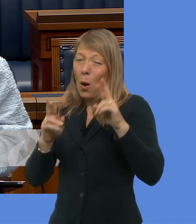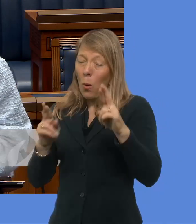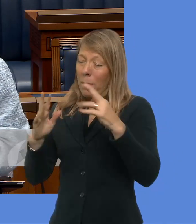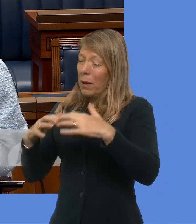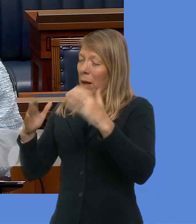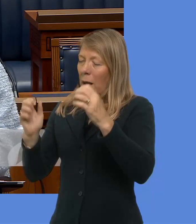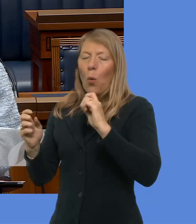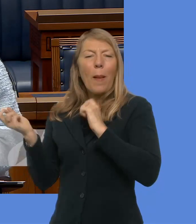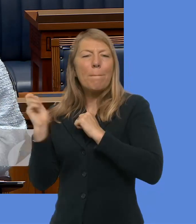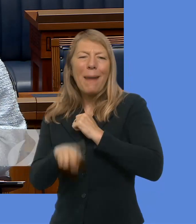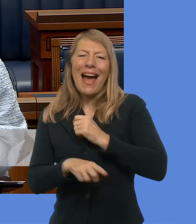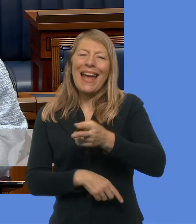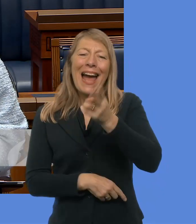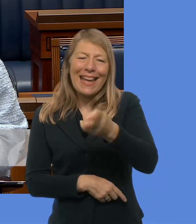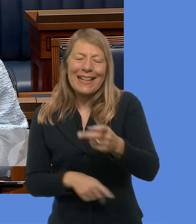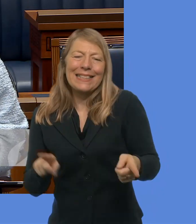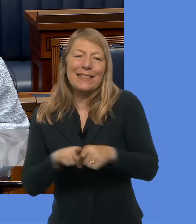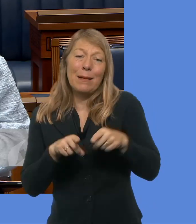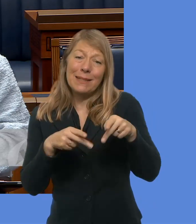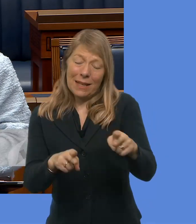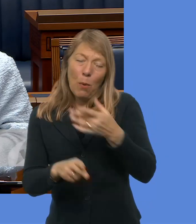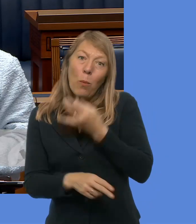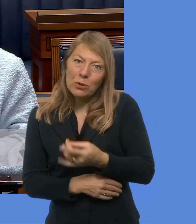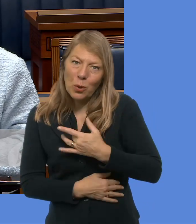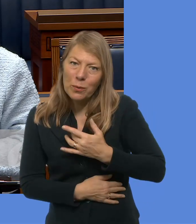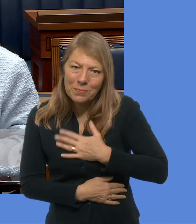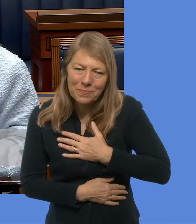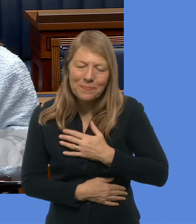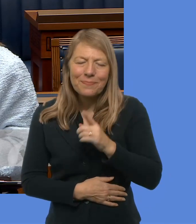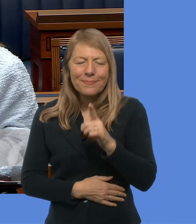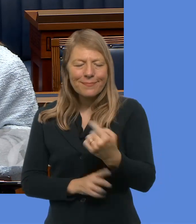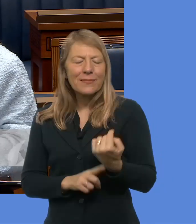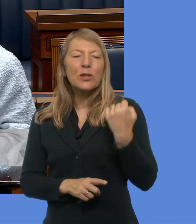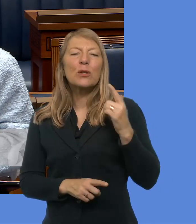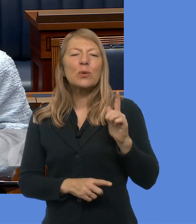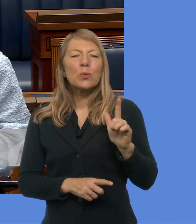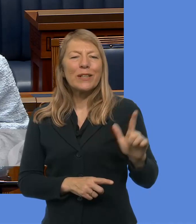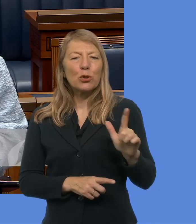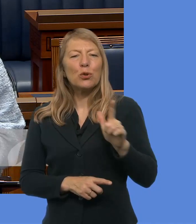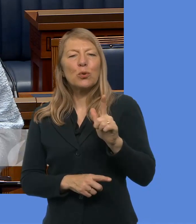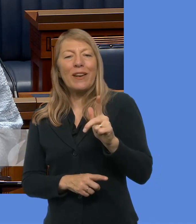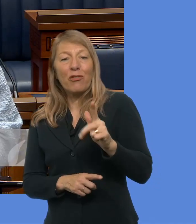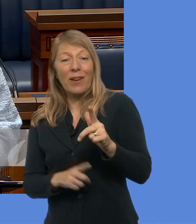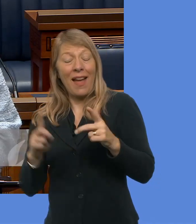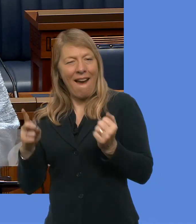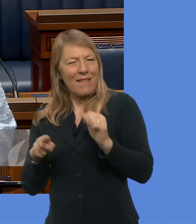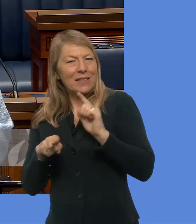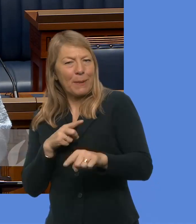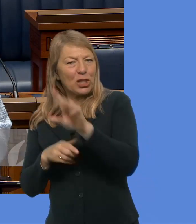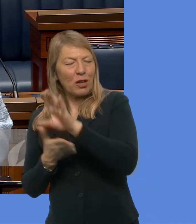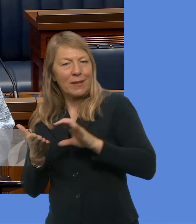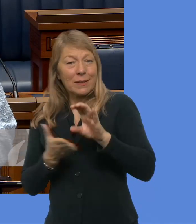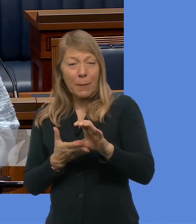scheme. When the Back in Business scheme was last in place during 2022-23, 101 businesses benefited from the 50%